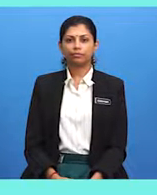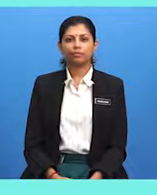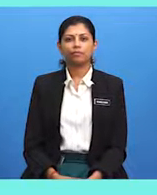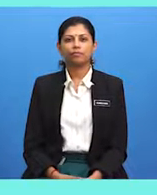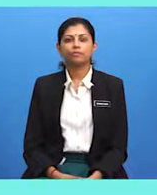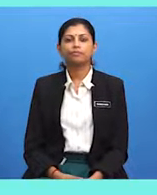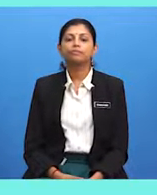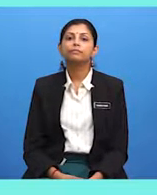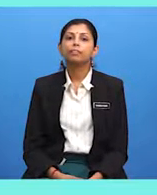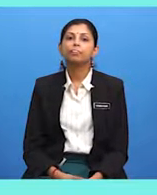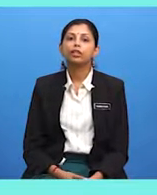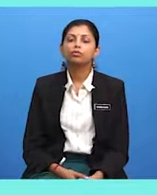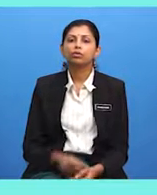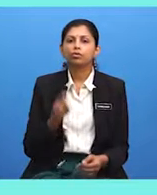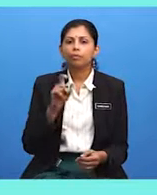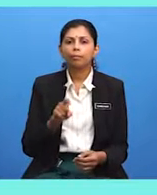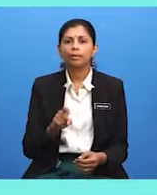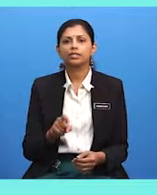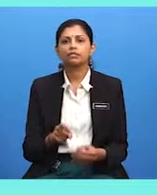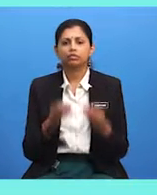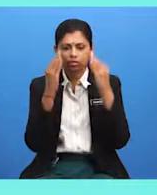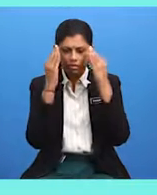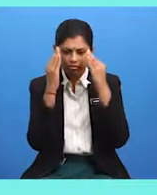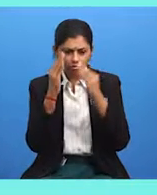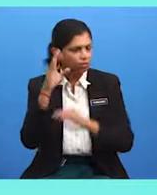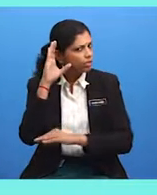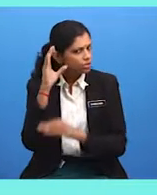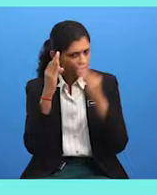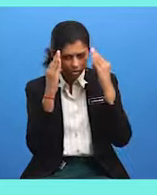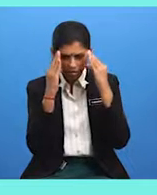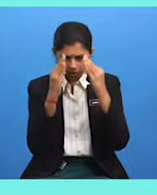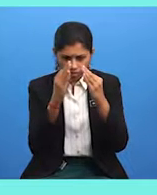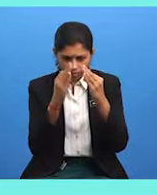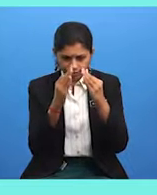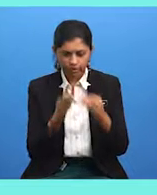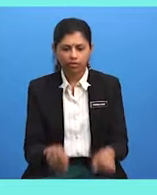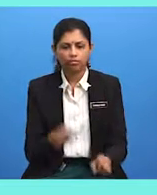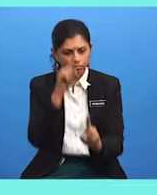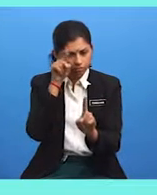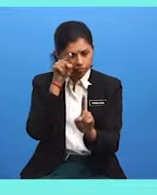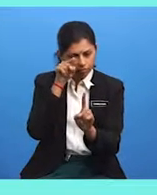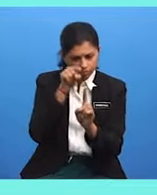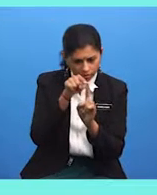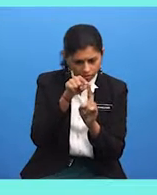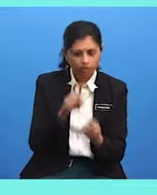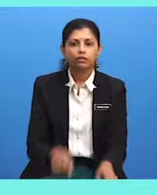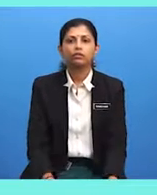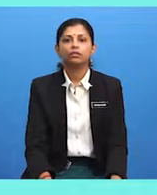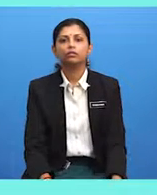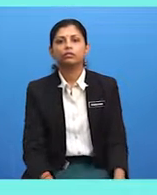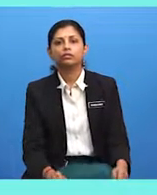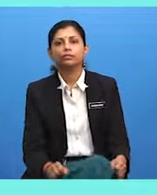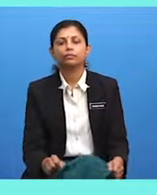That's why it's crucial to listen attentively. Listen to the ideas rather than individual